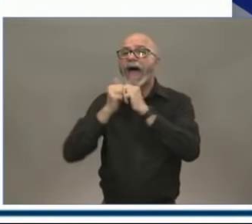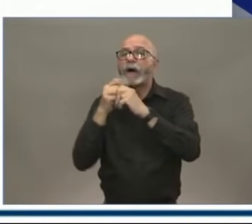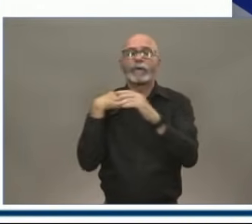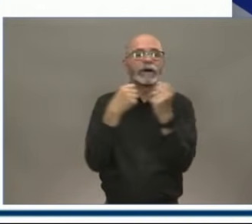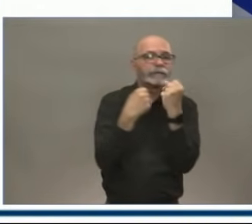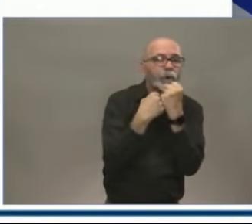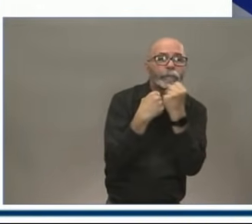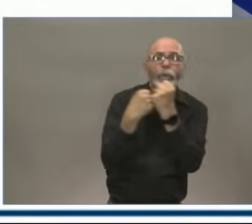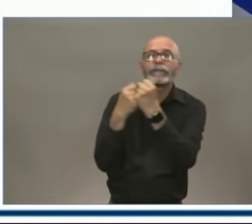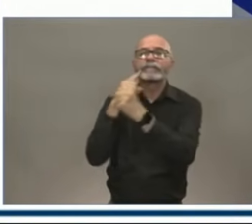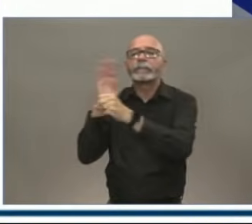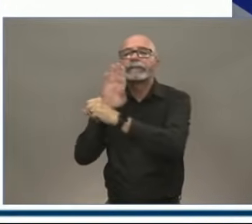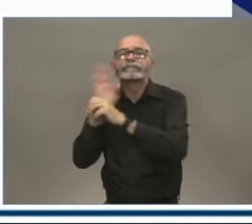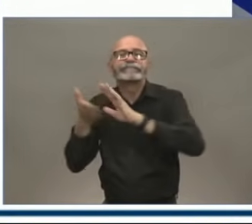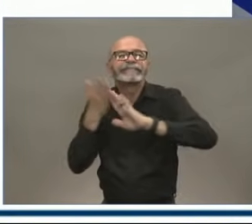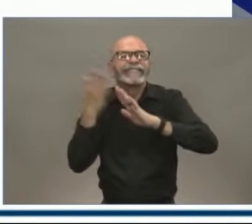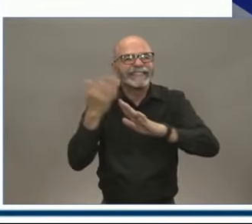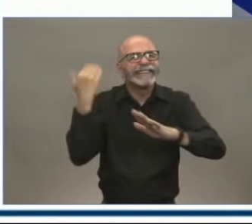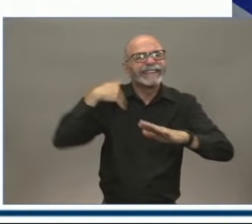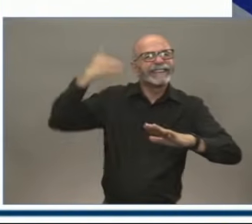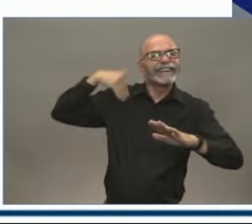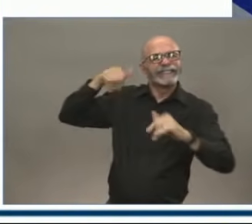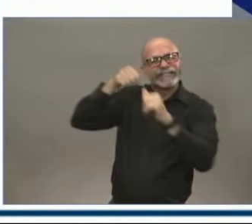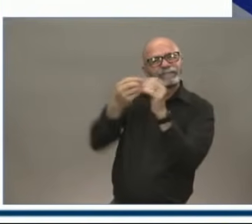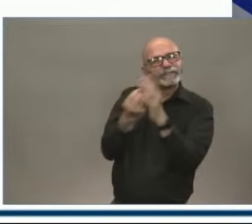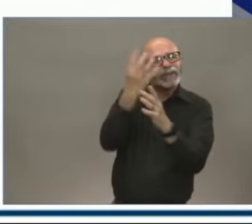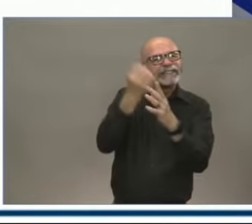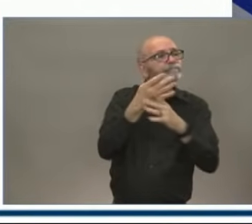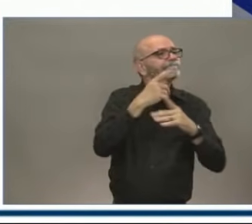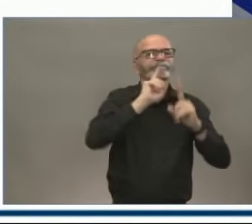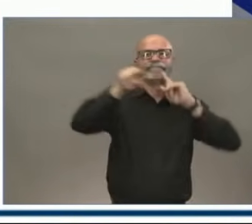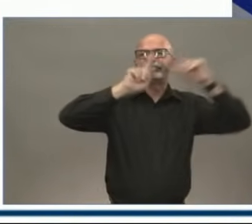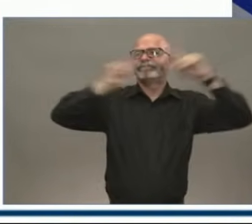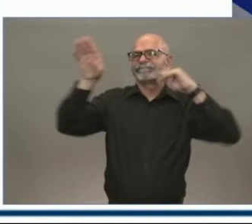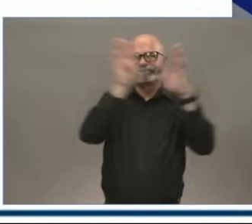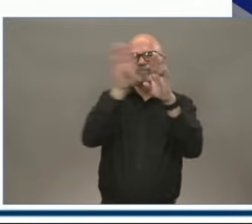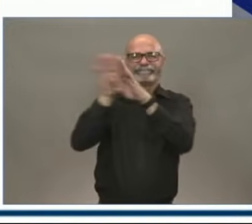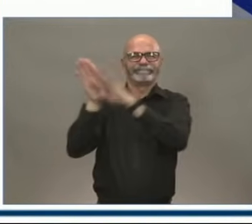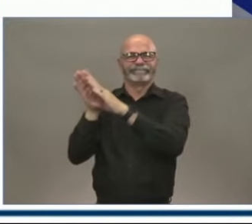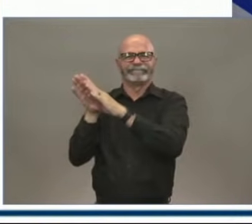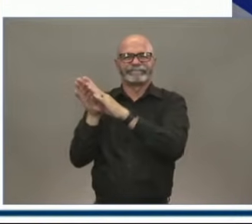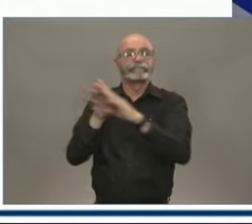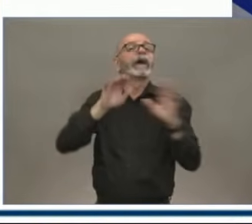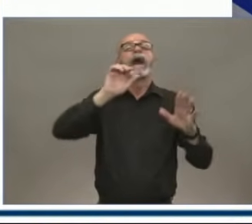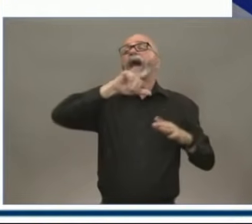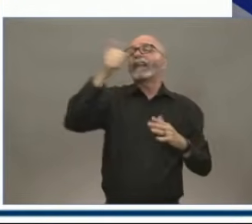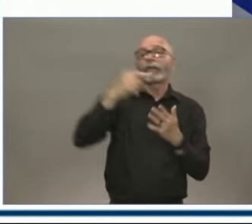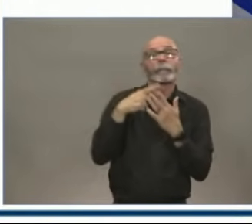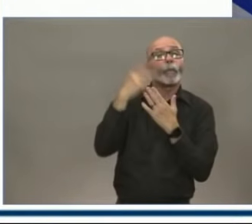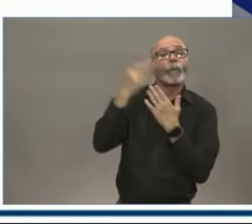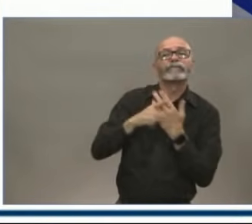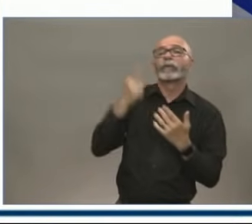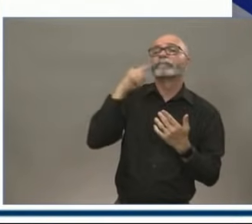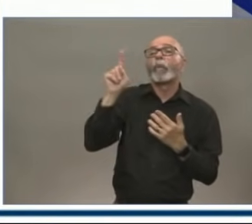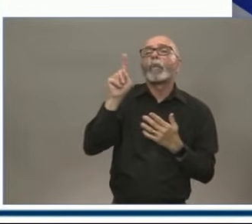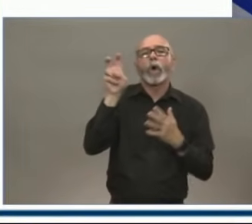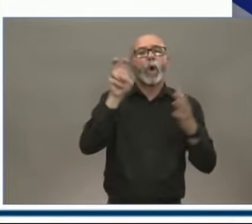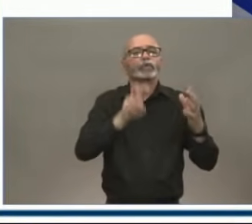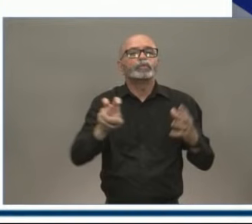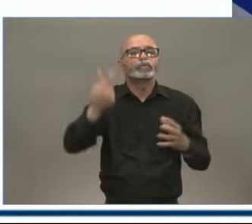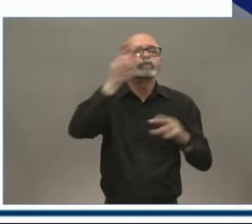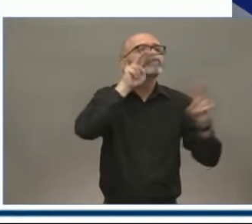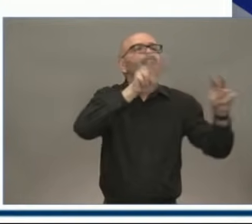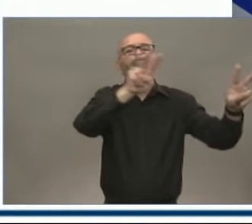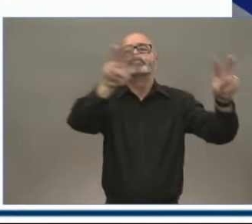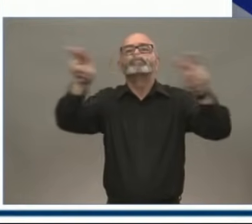forced to close in the first wave. We set aside a program to deal with some of our tourism icons. All of that money's been accounted